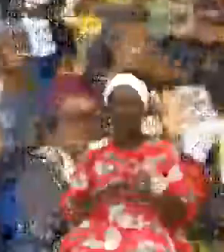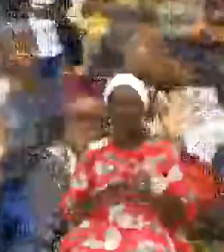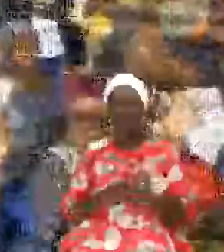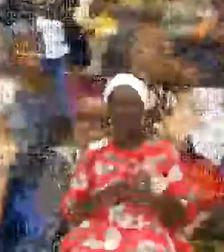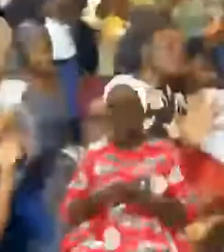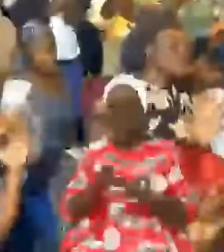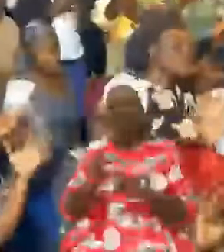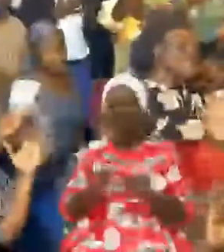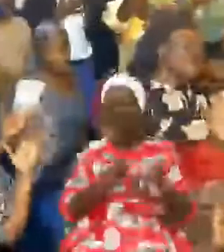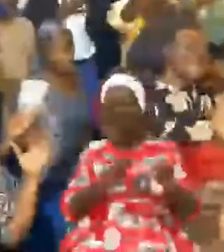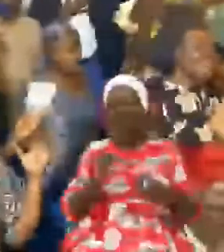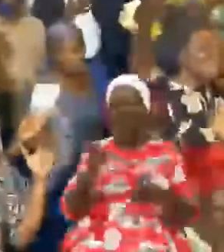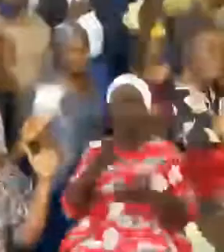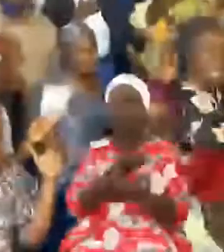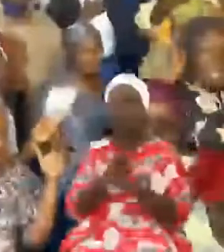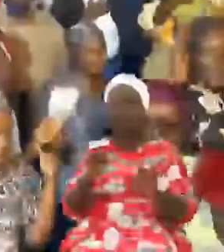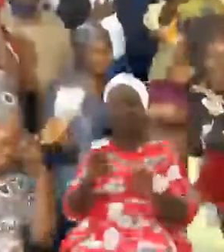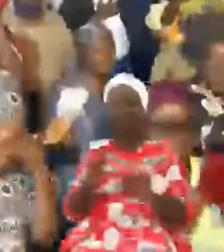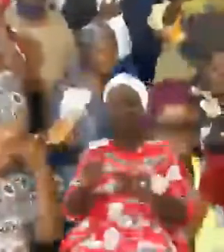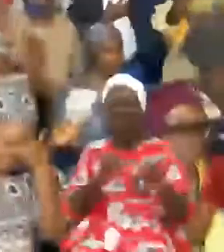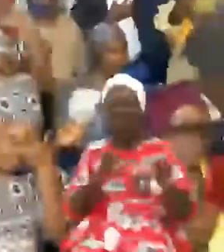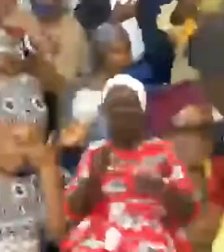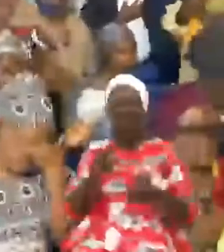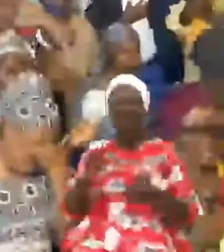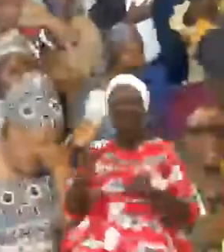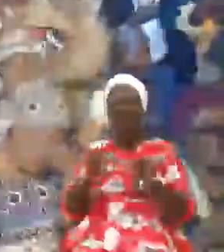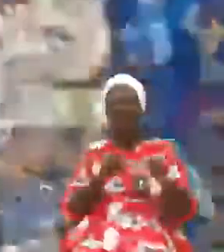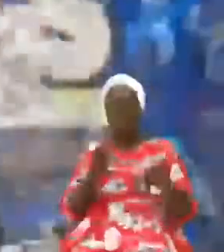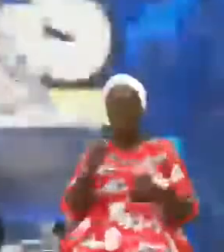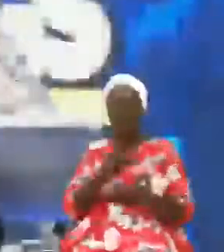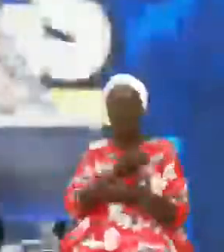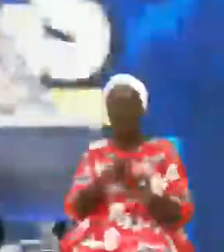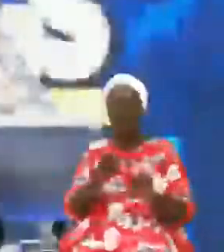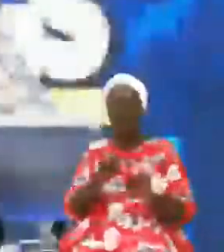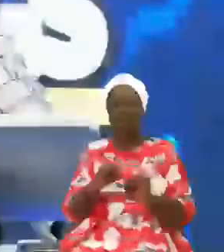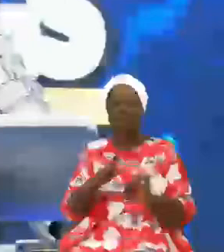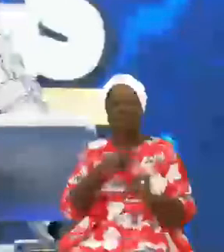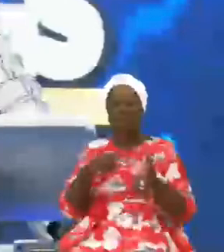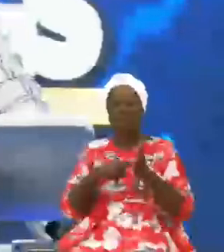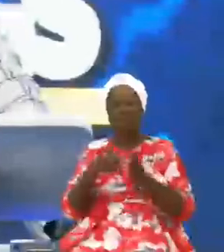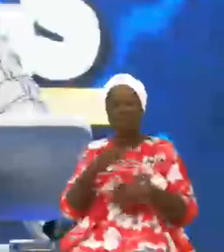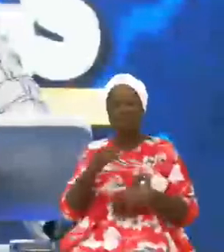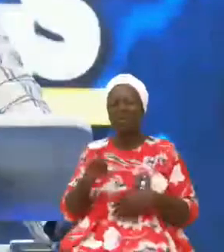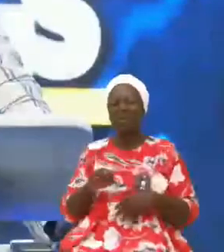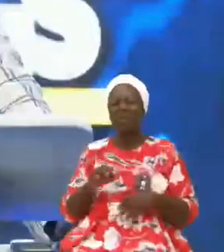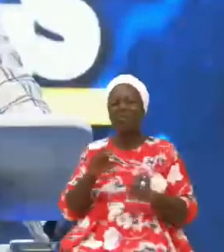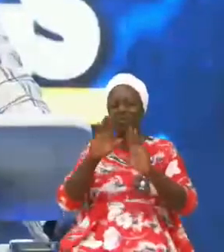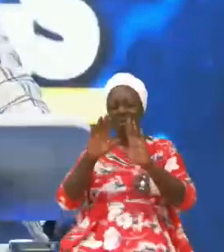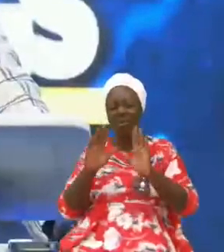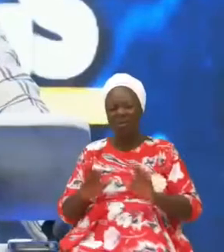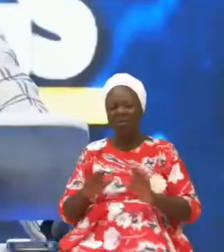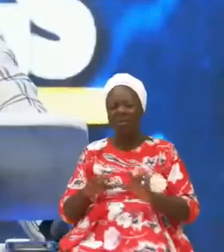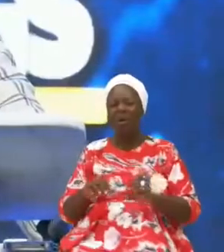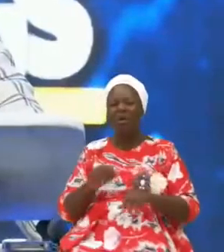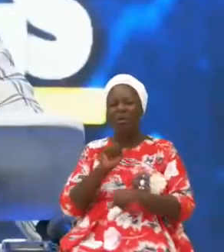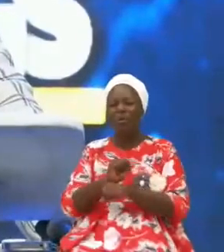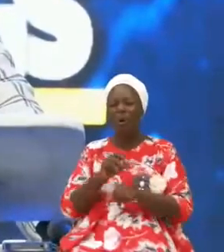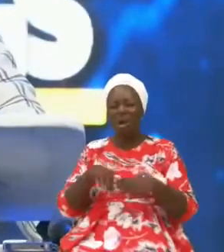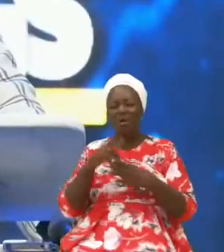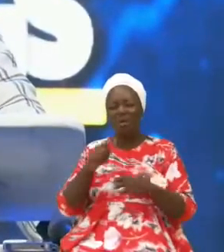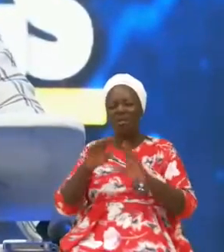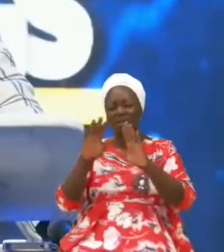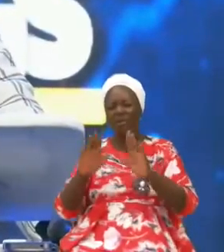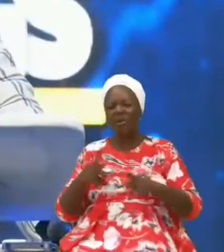away in Jesus' name. Set them free. Manifest the healing. Perform